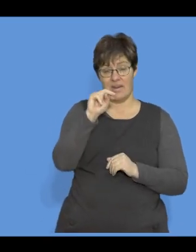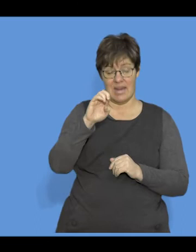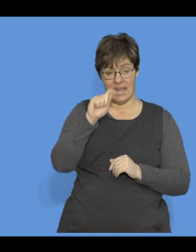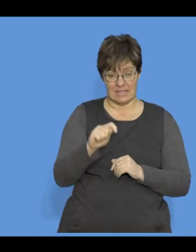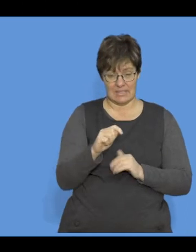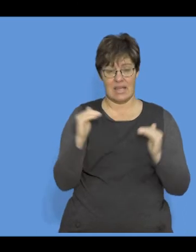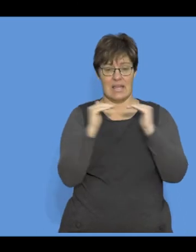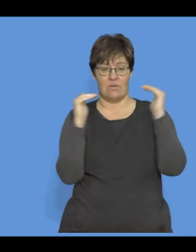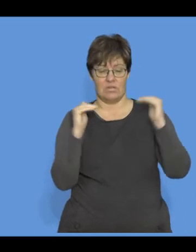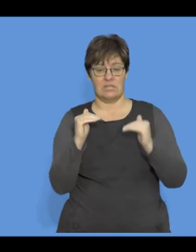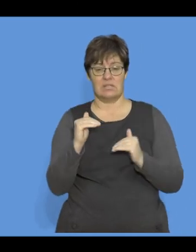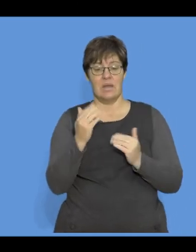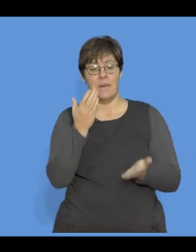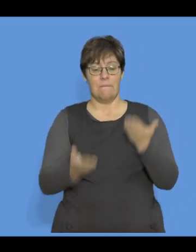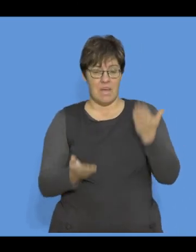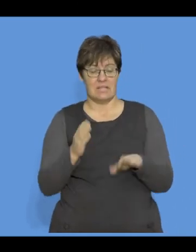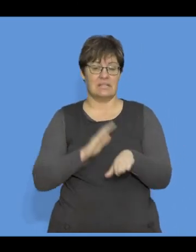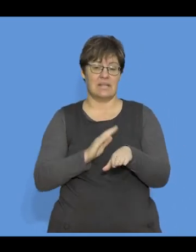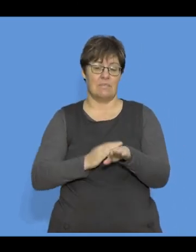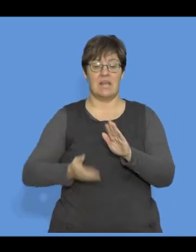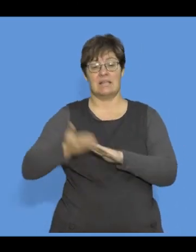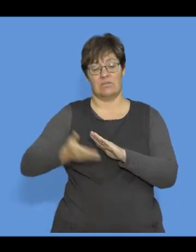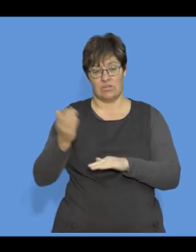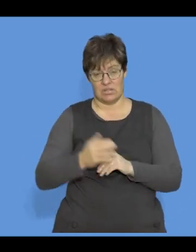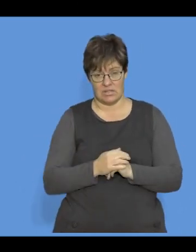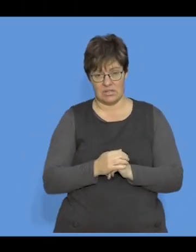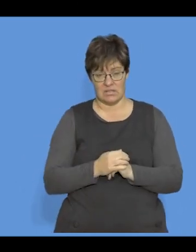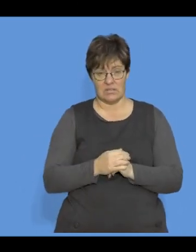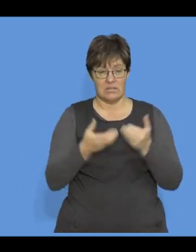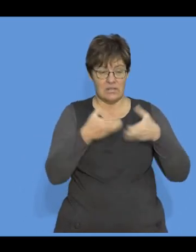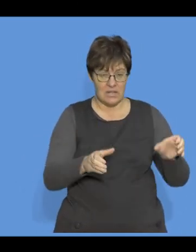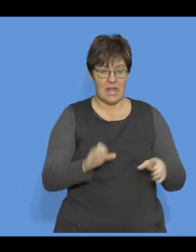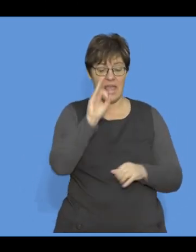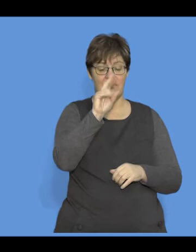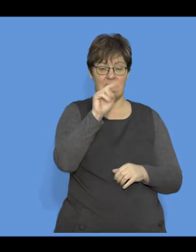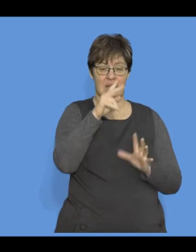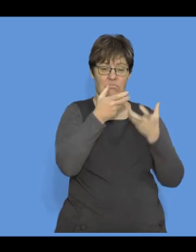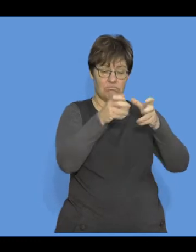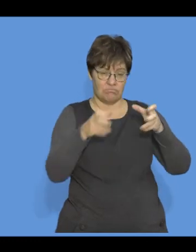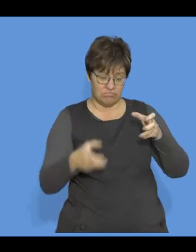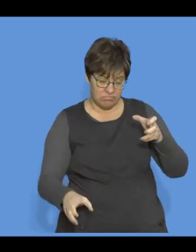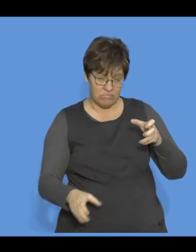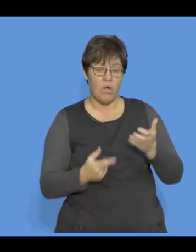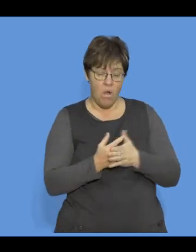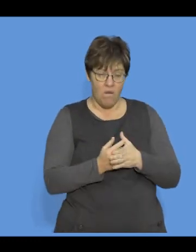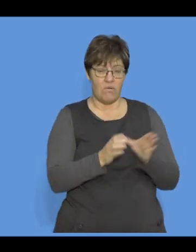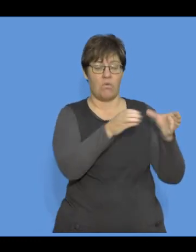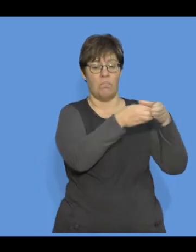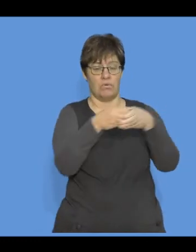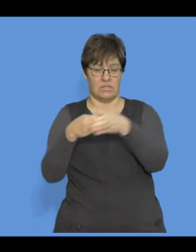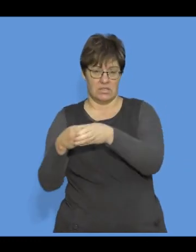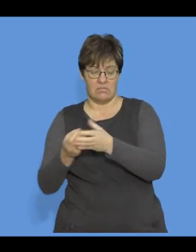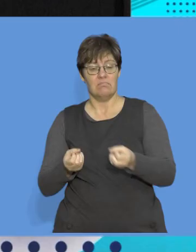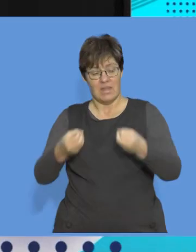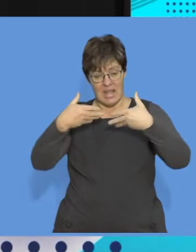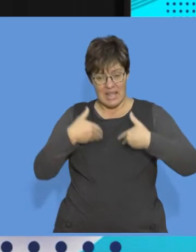the mass times the acceleration. You break the F net down into the components that are giving you the